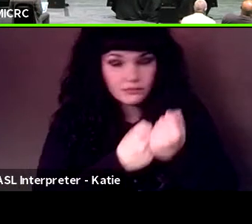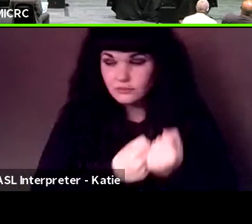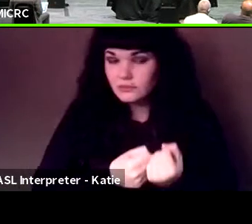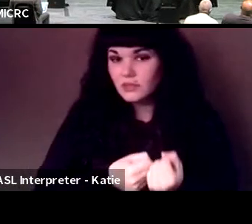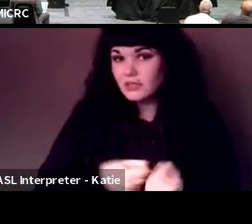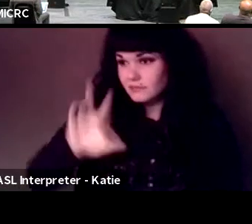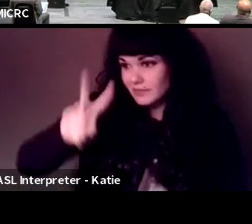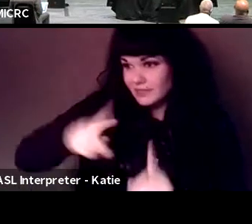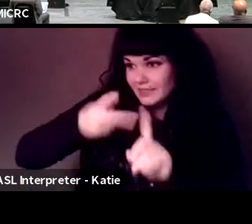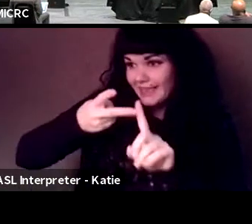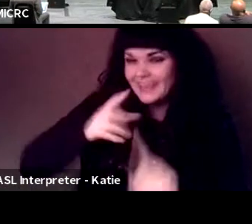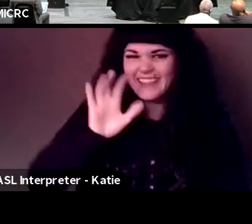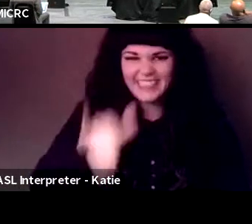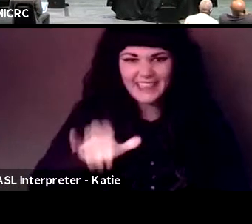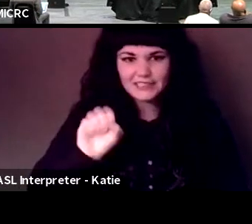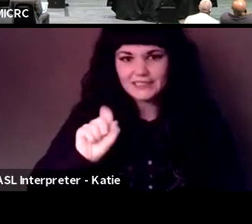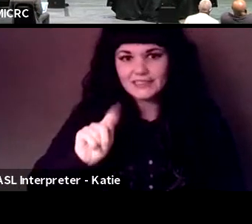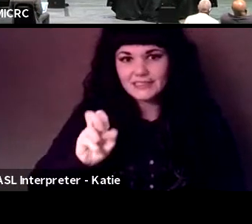Lett.